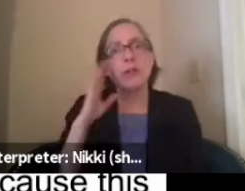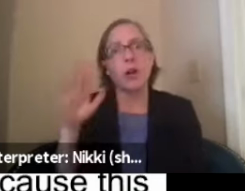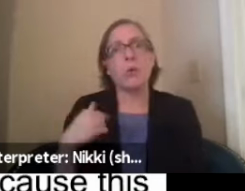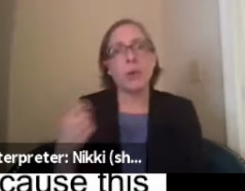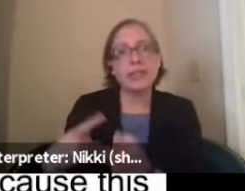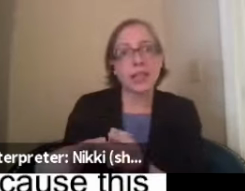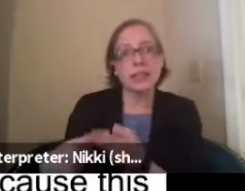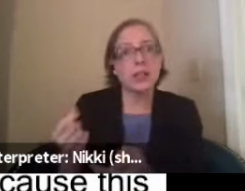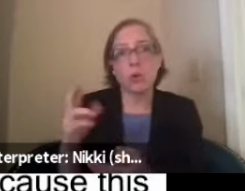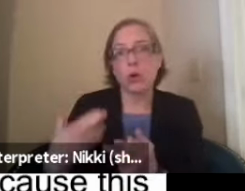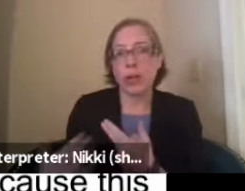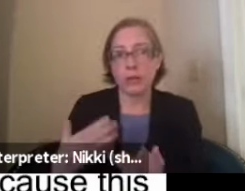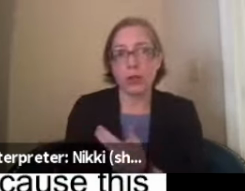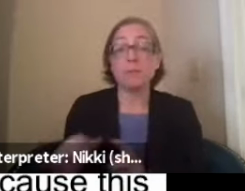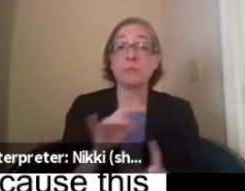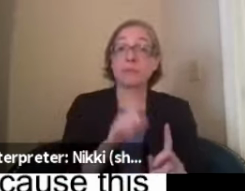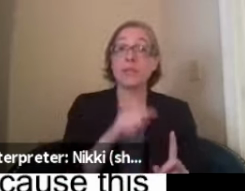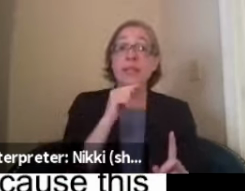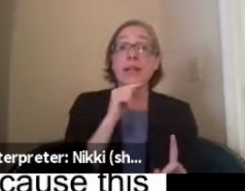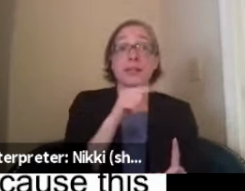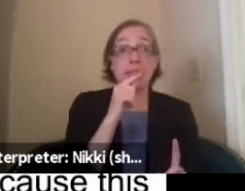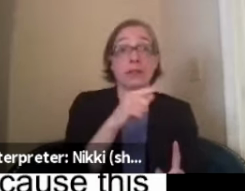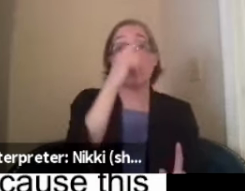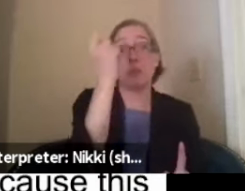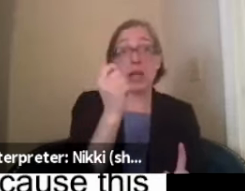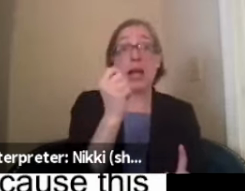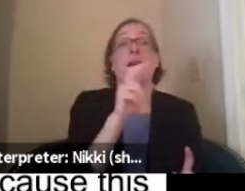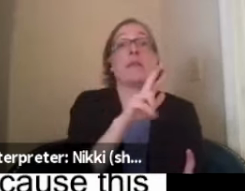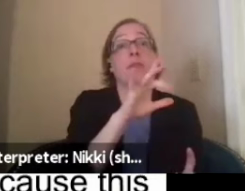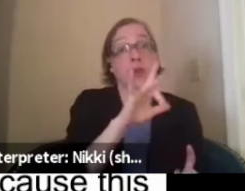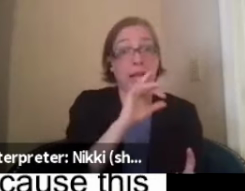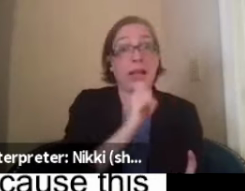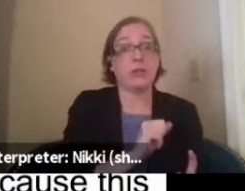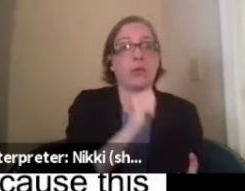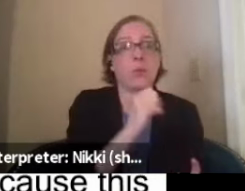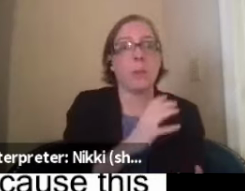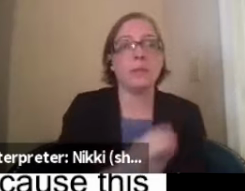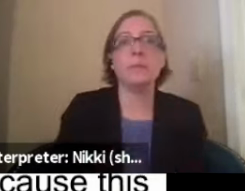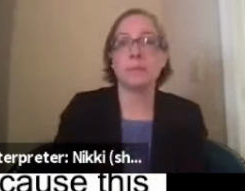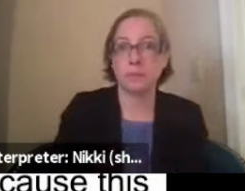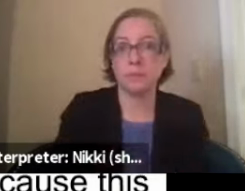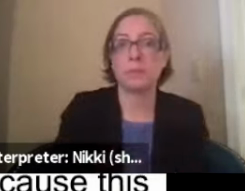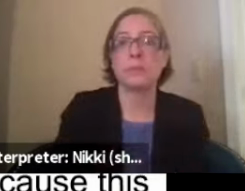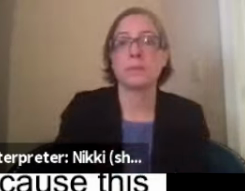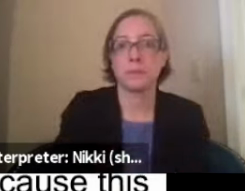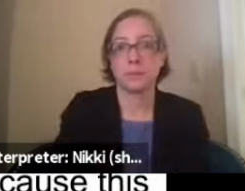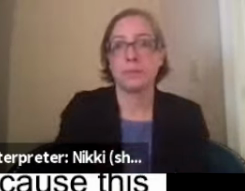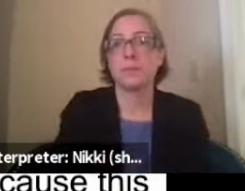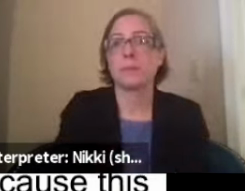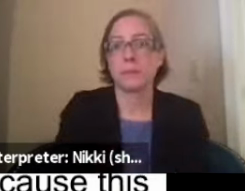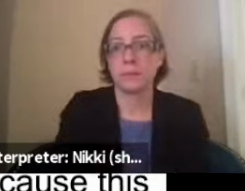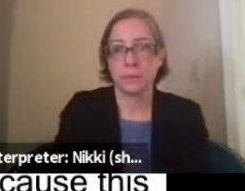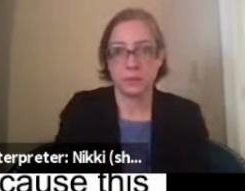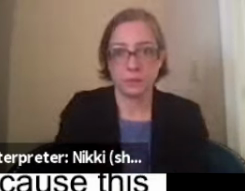usually, we discuss it or whatever. And that is a hearing Black 38-year-old woman.